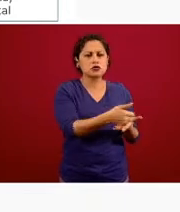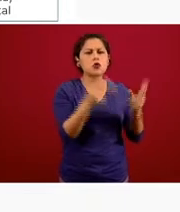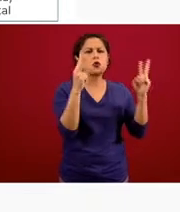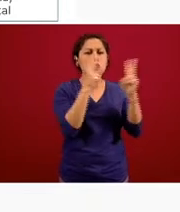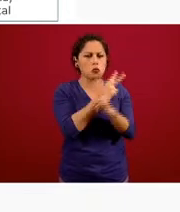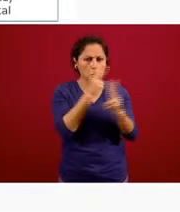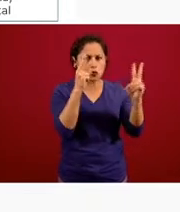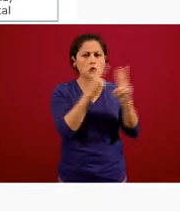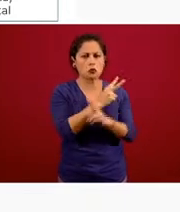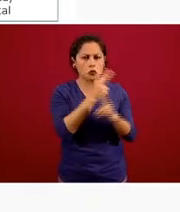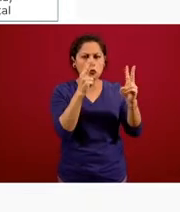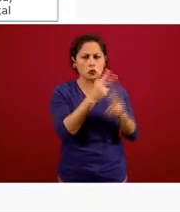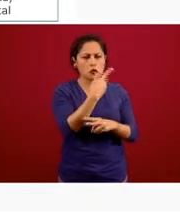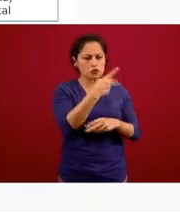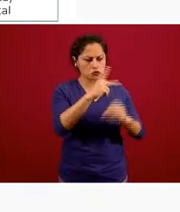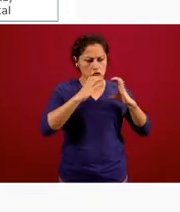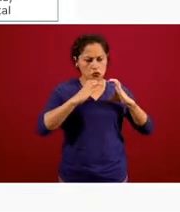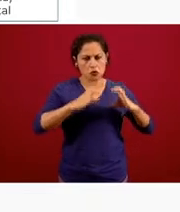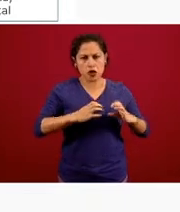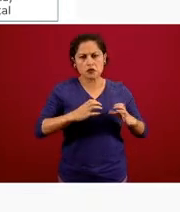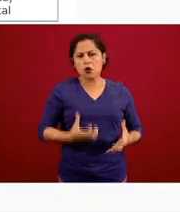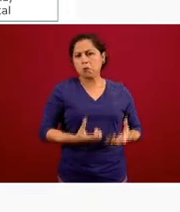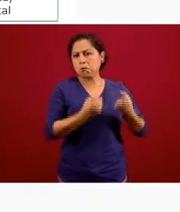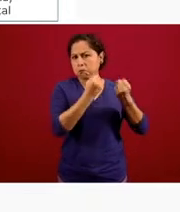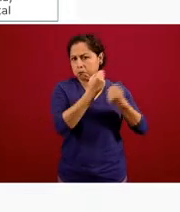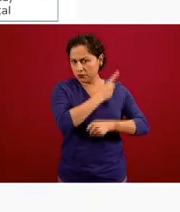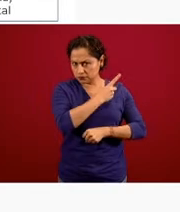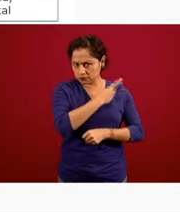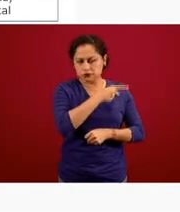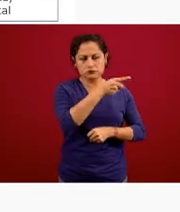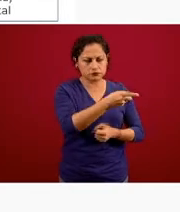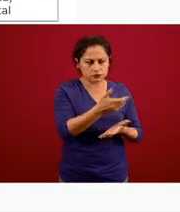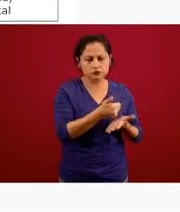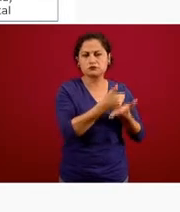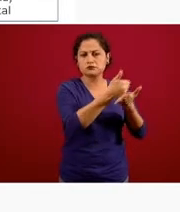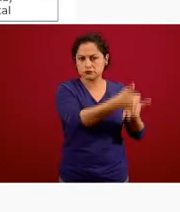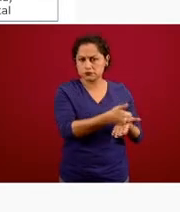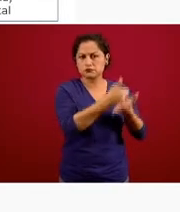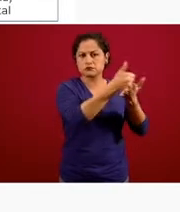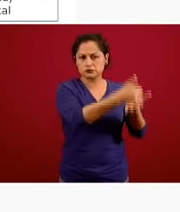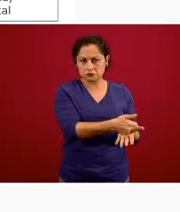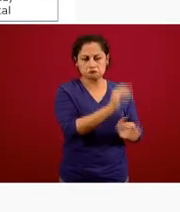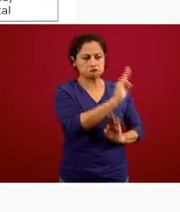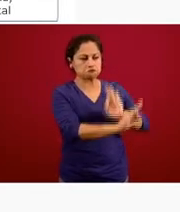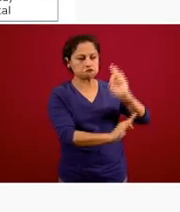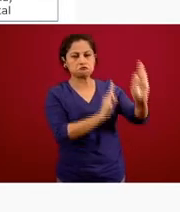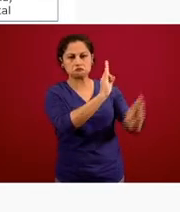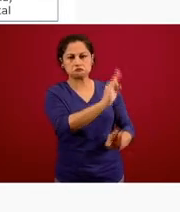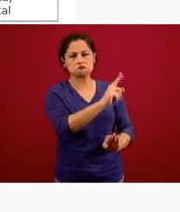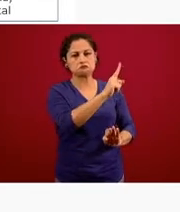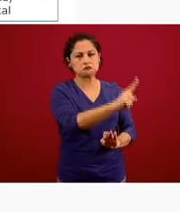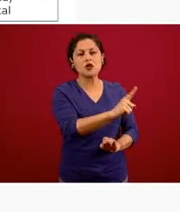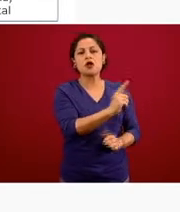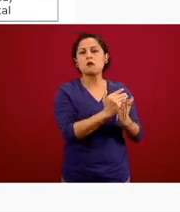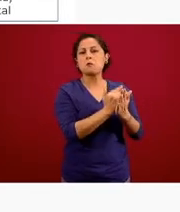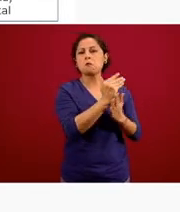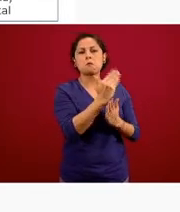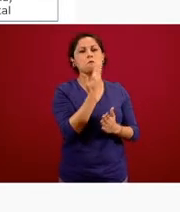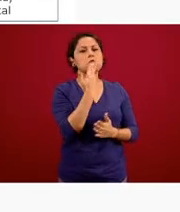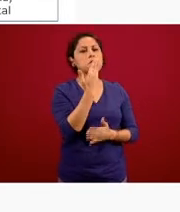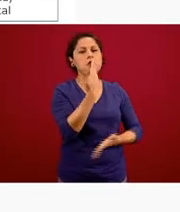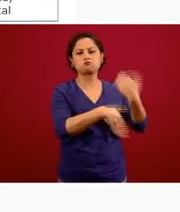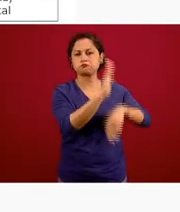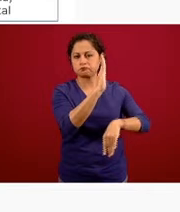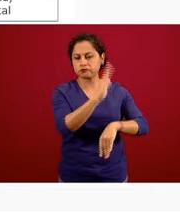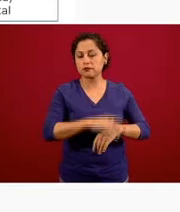the non-critical patients, they do not require an intensive care unit. They only need a hospital bed, and they usually have a